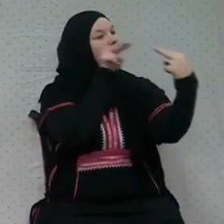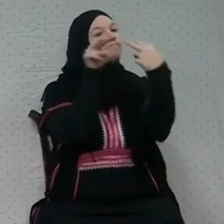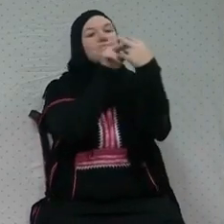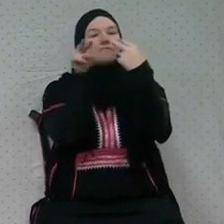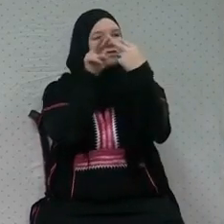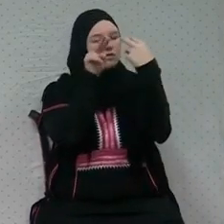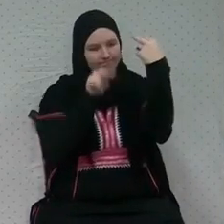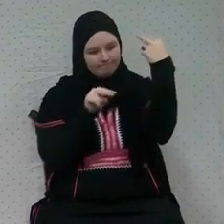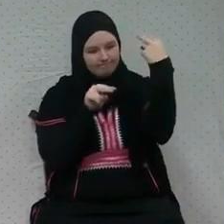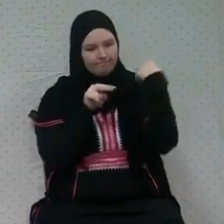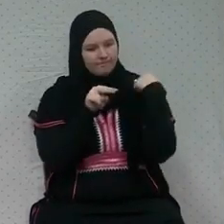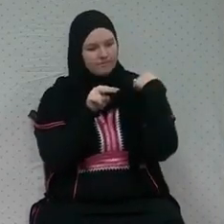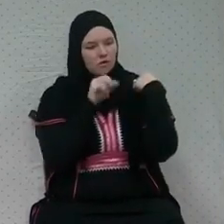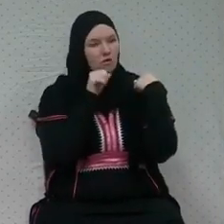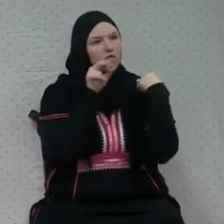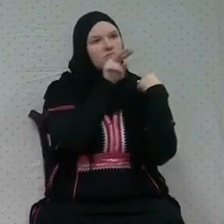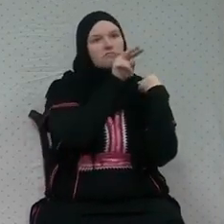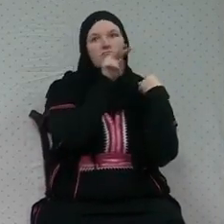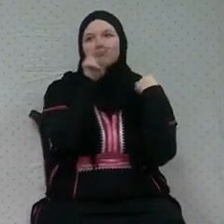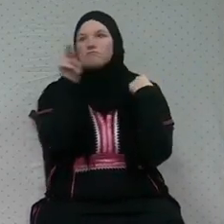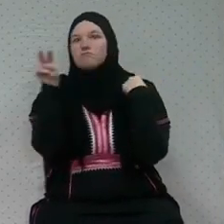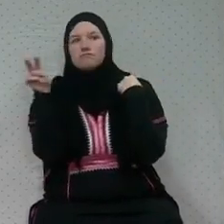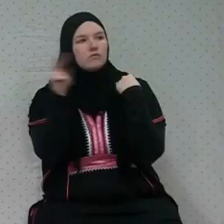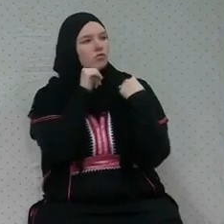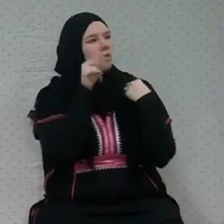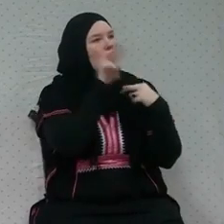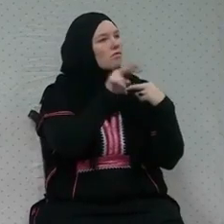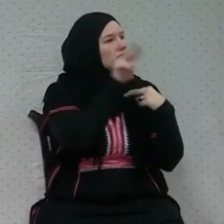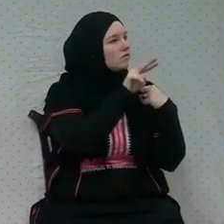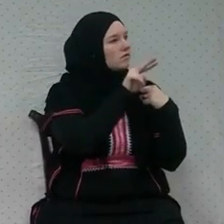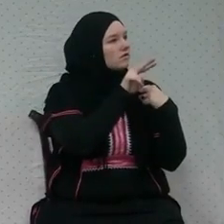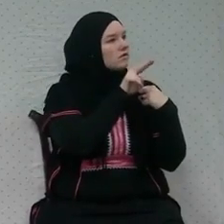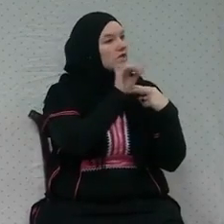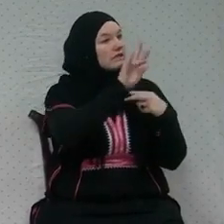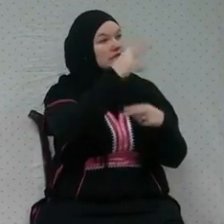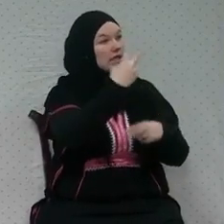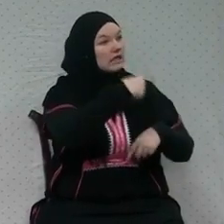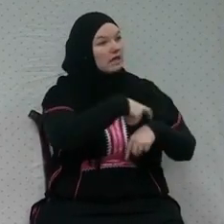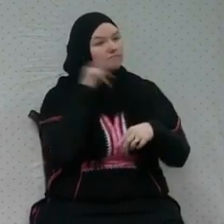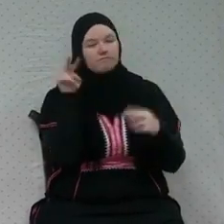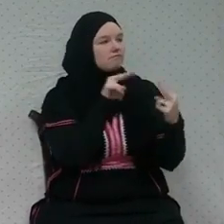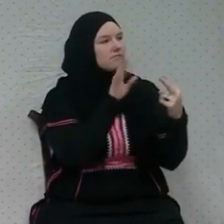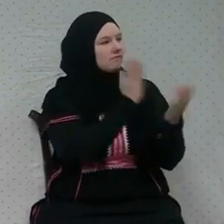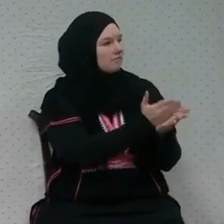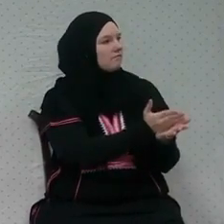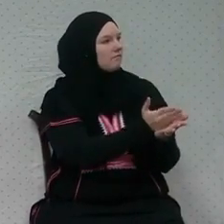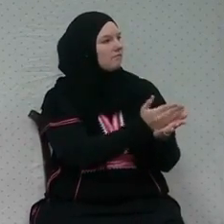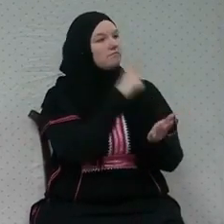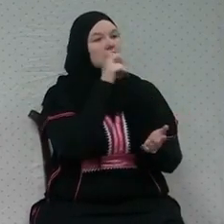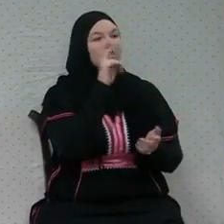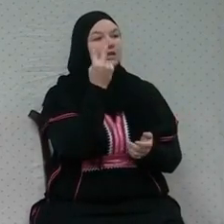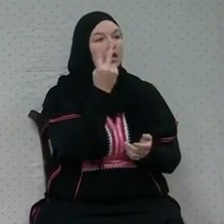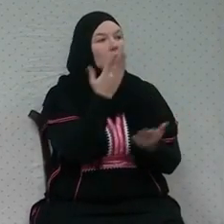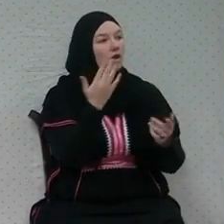that you lower your gaze, do not extend that second look. Why? Because the second look will be followed